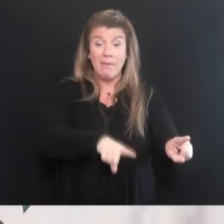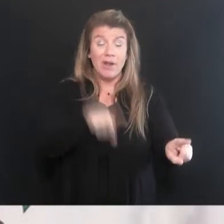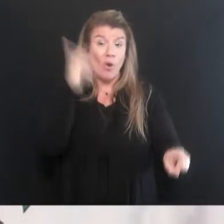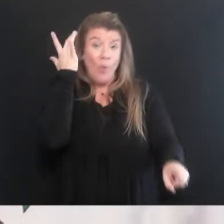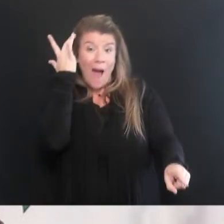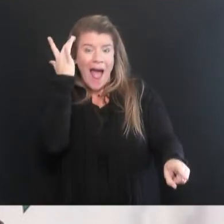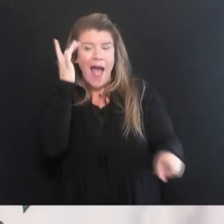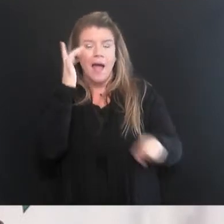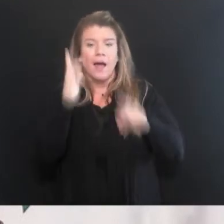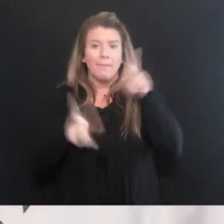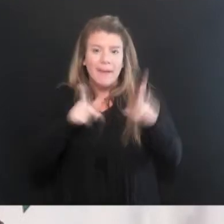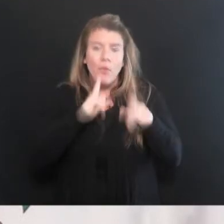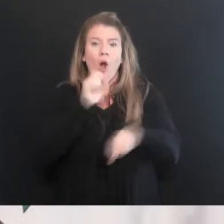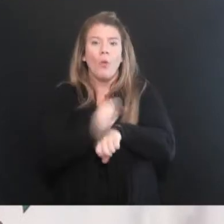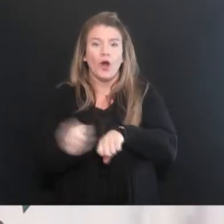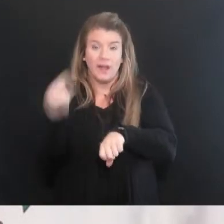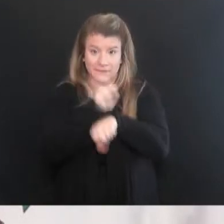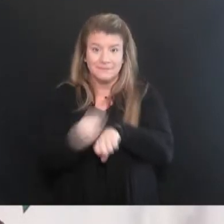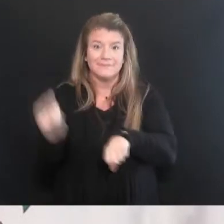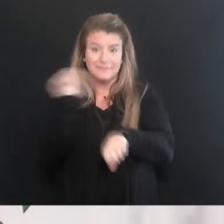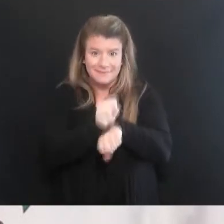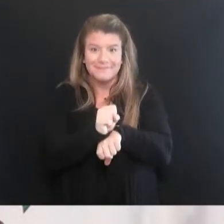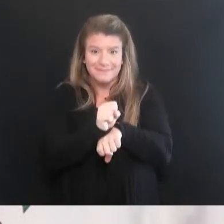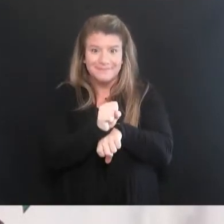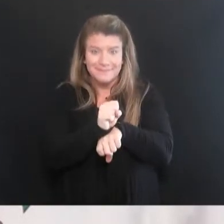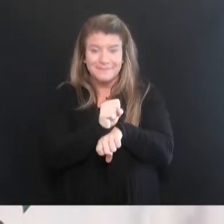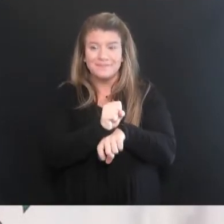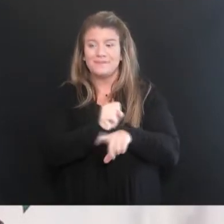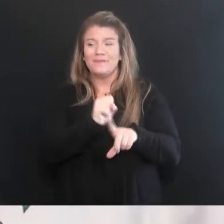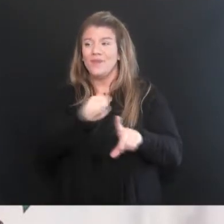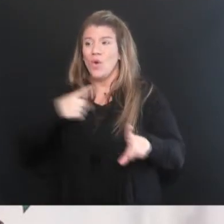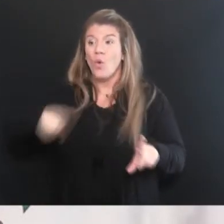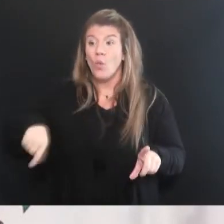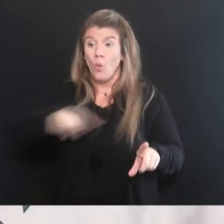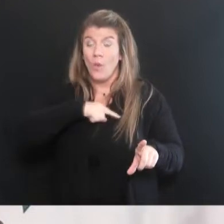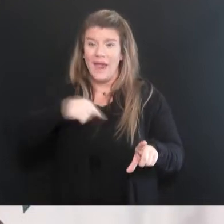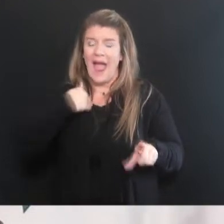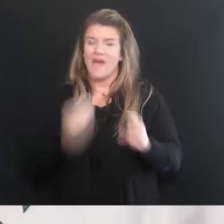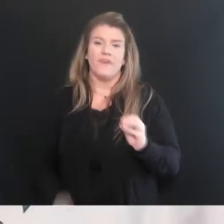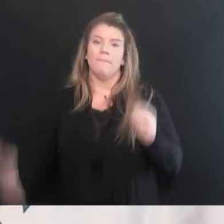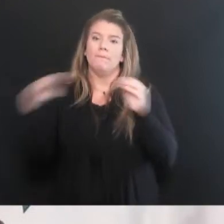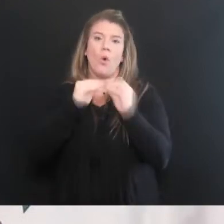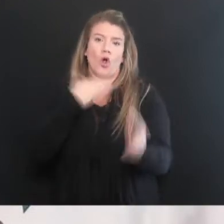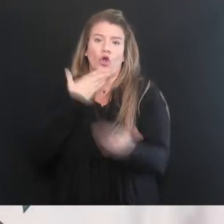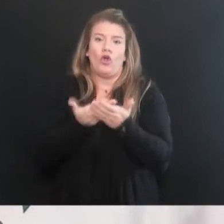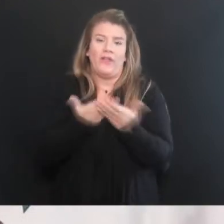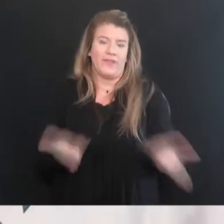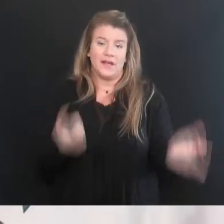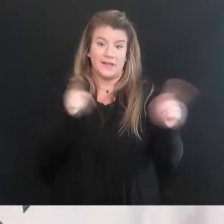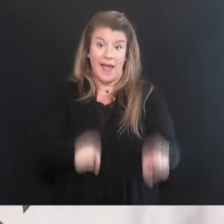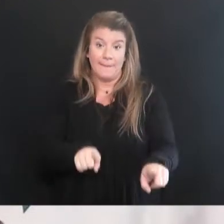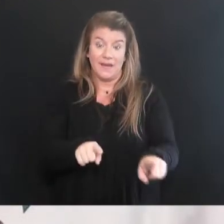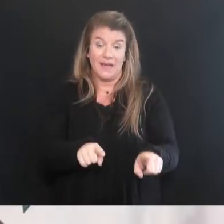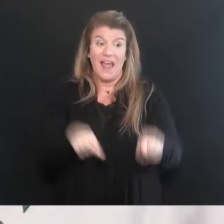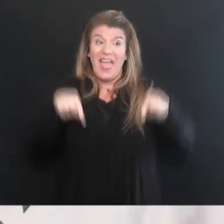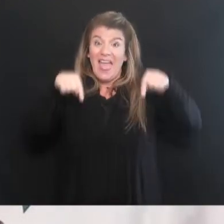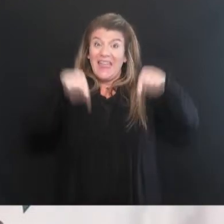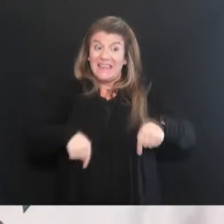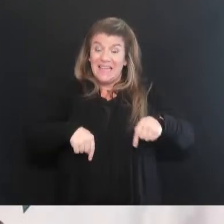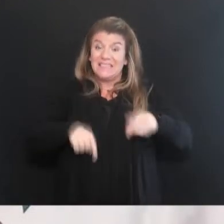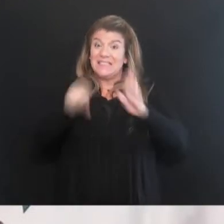continue to go forward, we got more and more and more good to tell. This state is killing it,